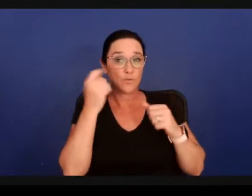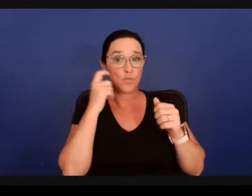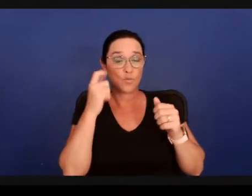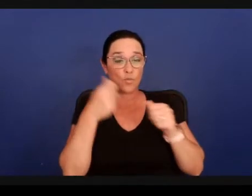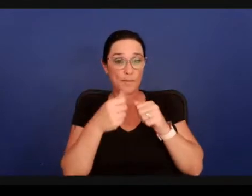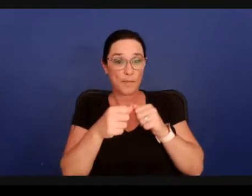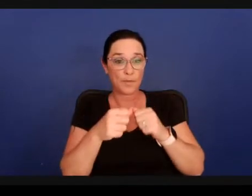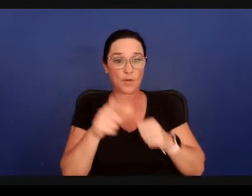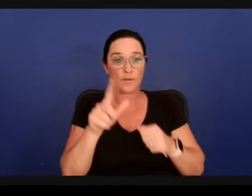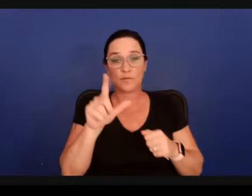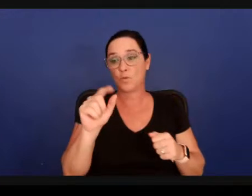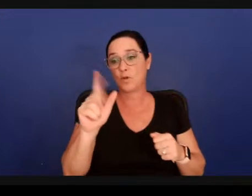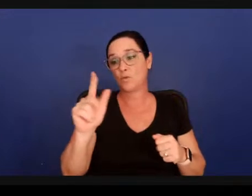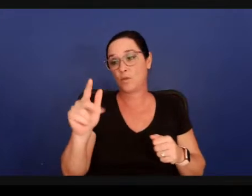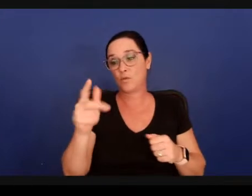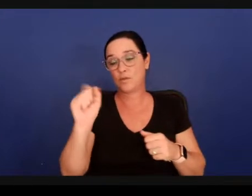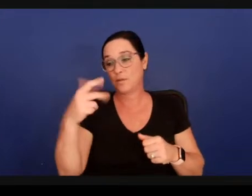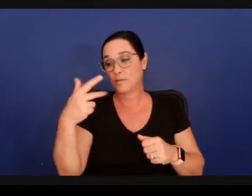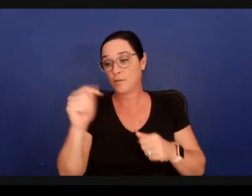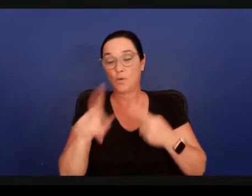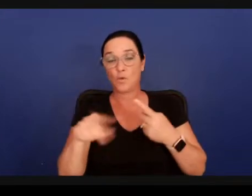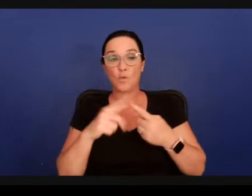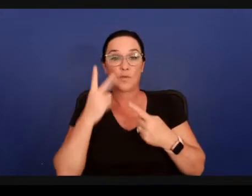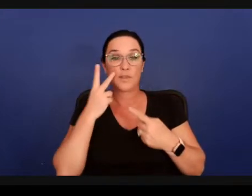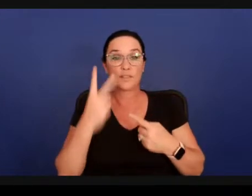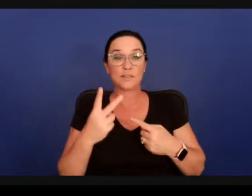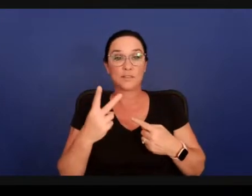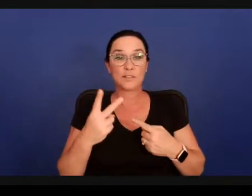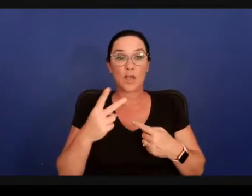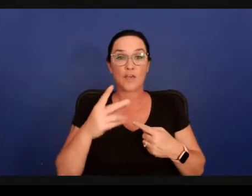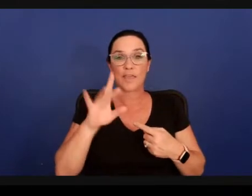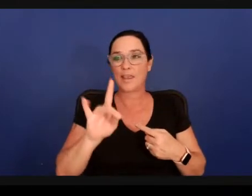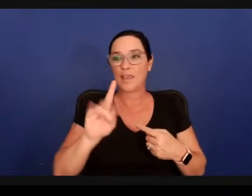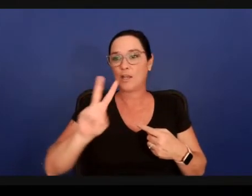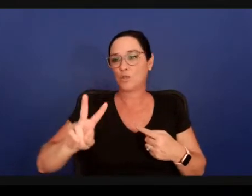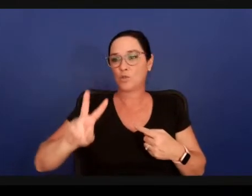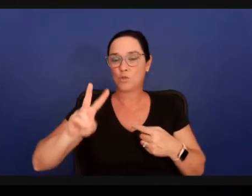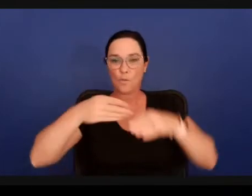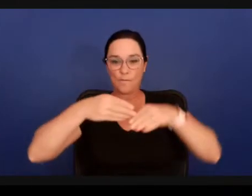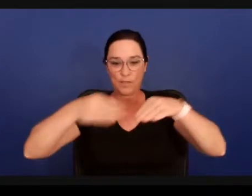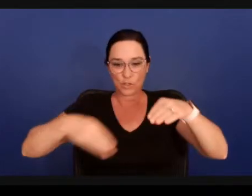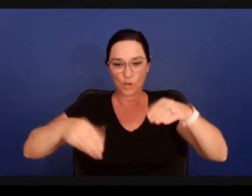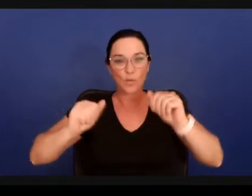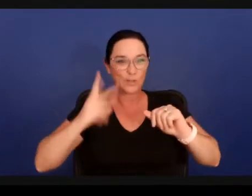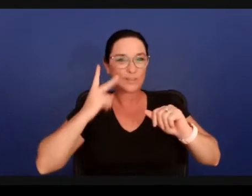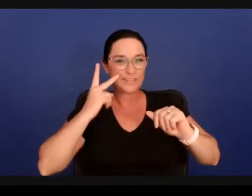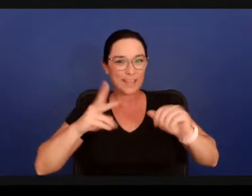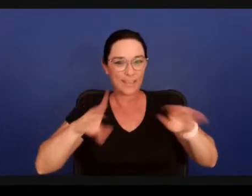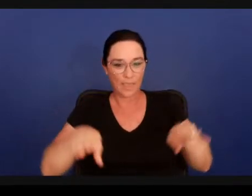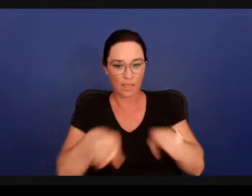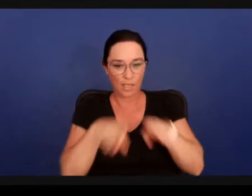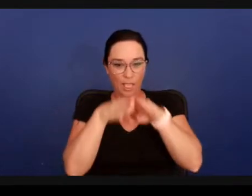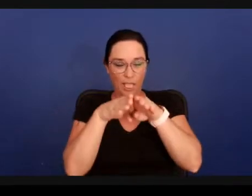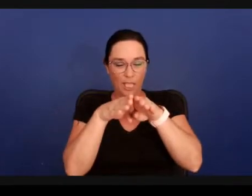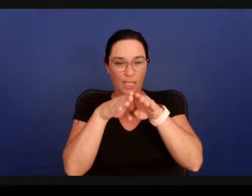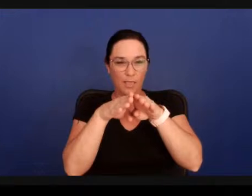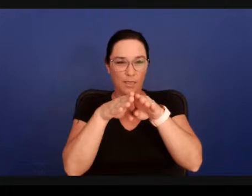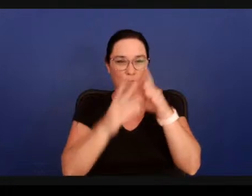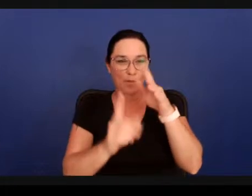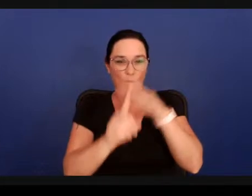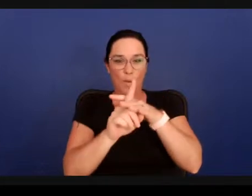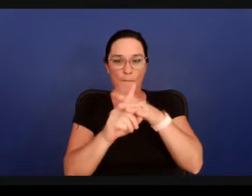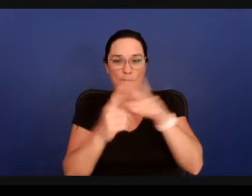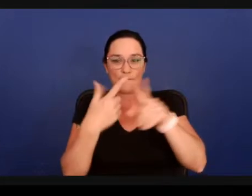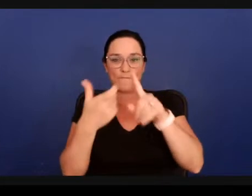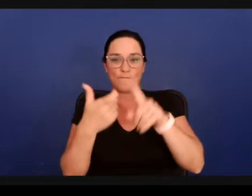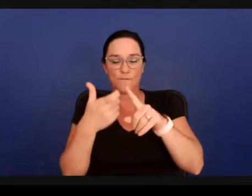September when we saw the 82 fissure sticking up through lava flow as one of the most recognizable features there.